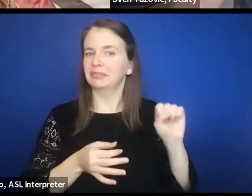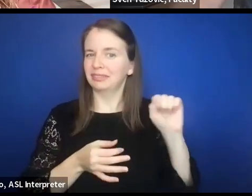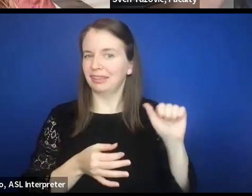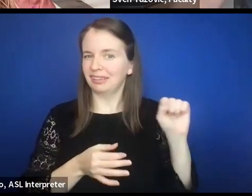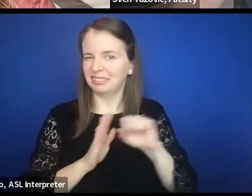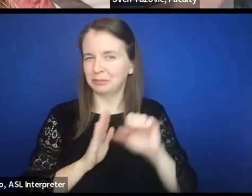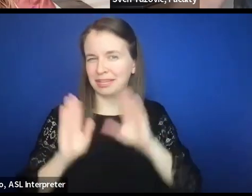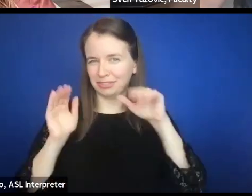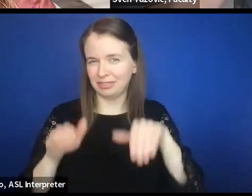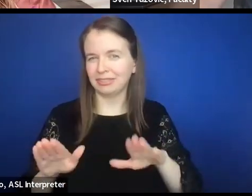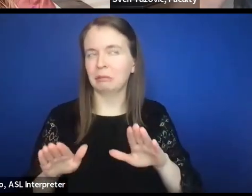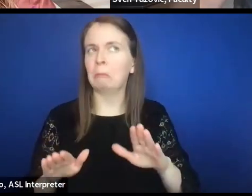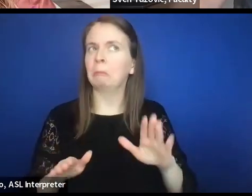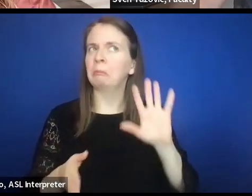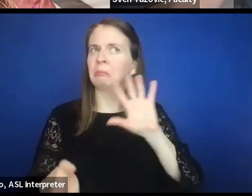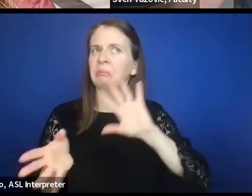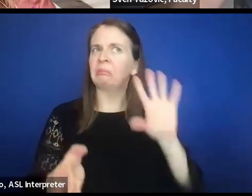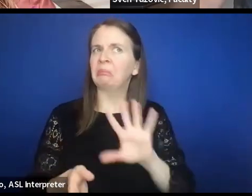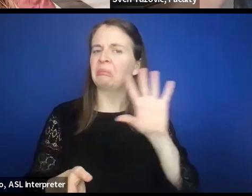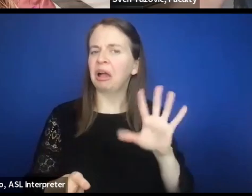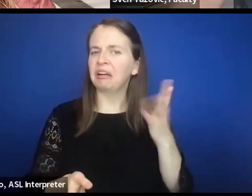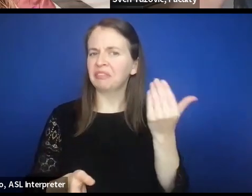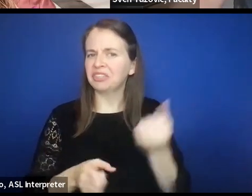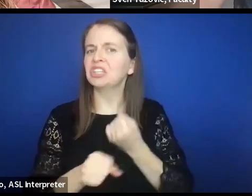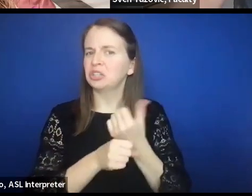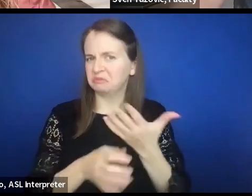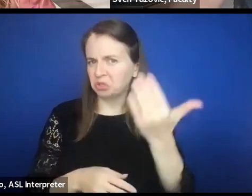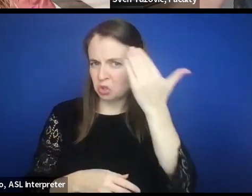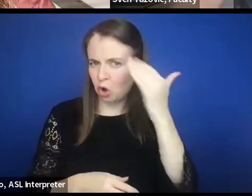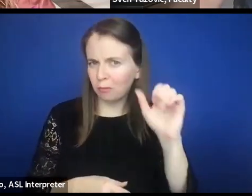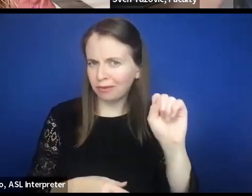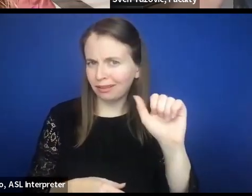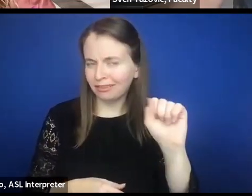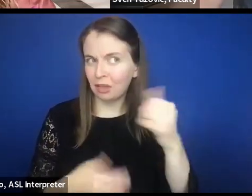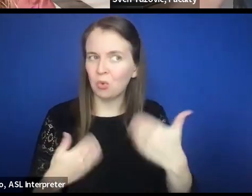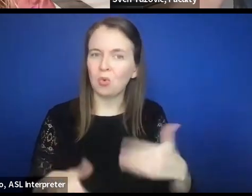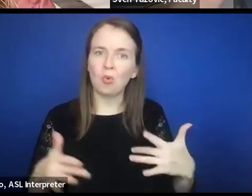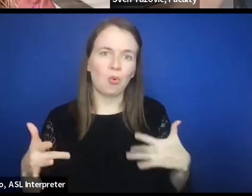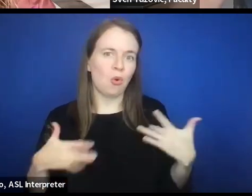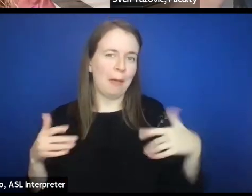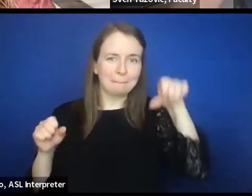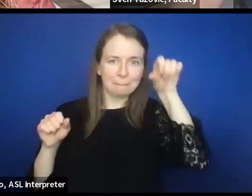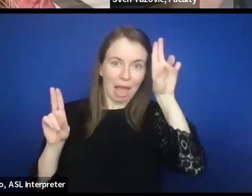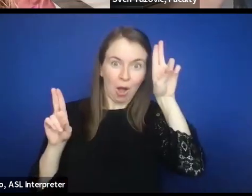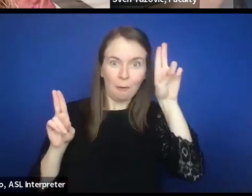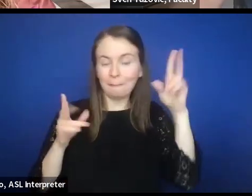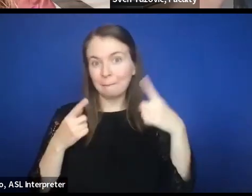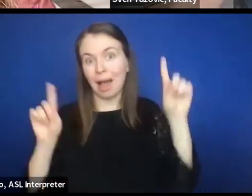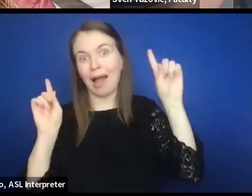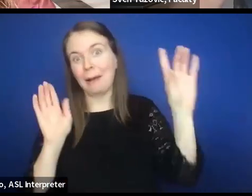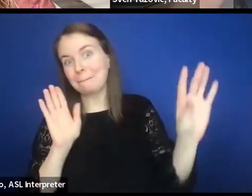Sea. I've known about SAS for 15 years, and I was very excited to actually to